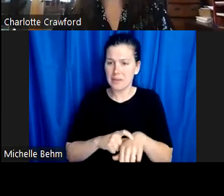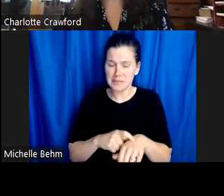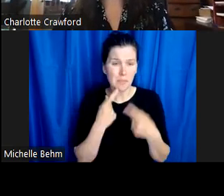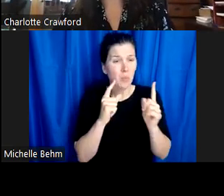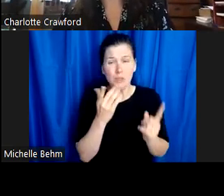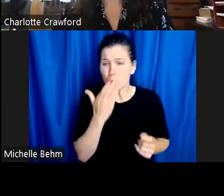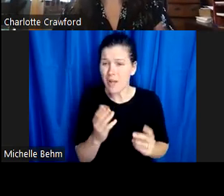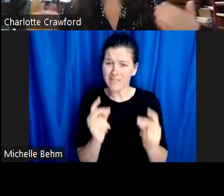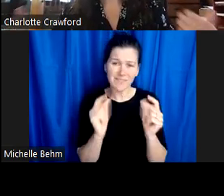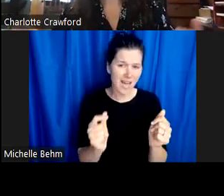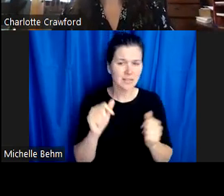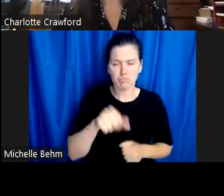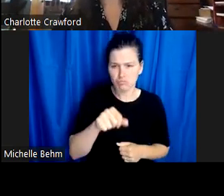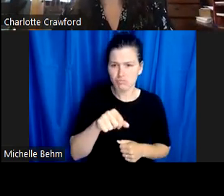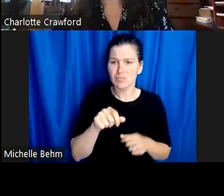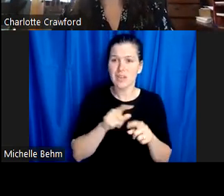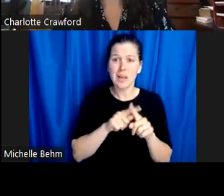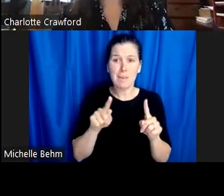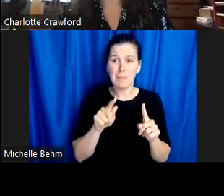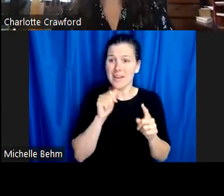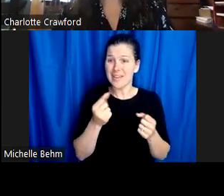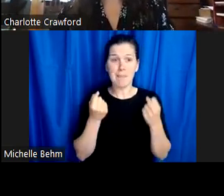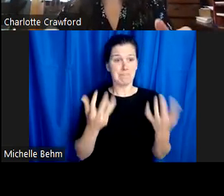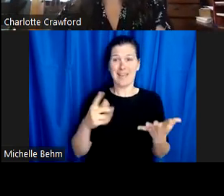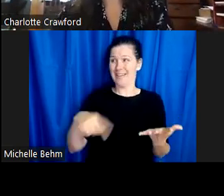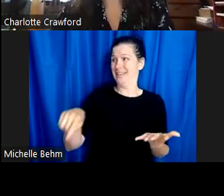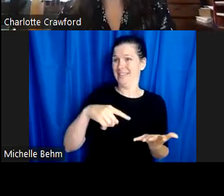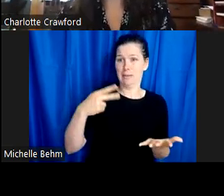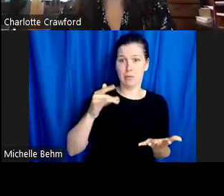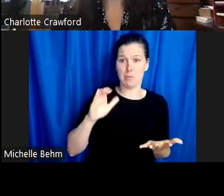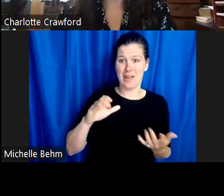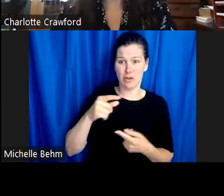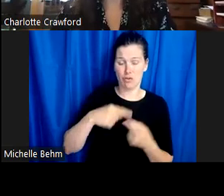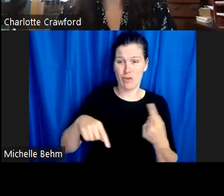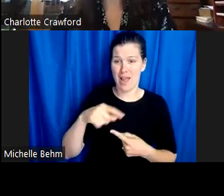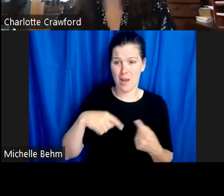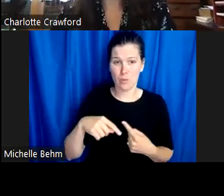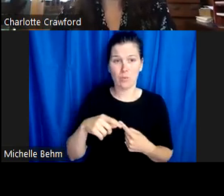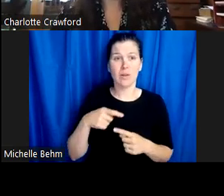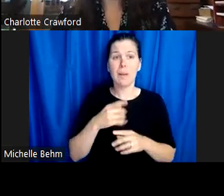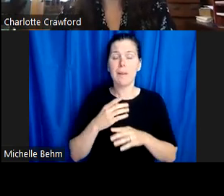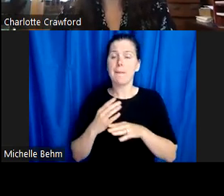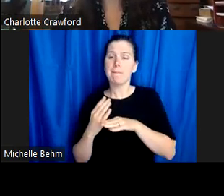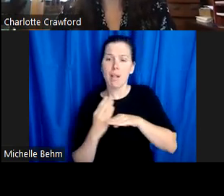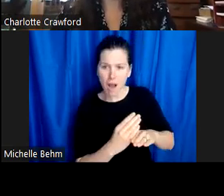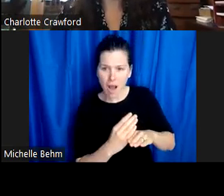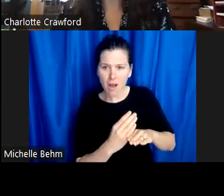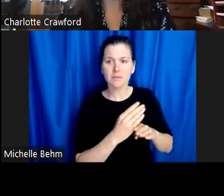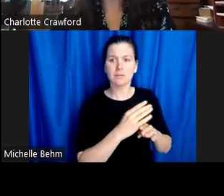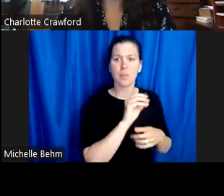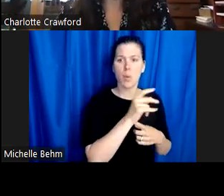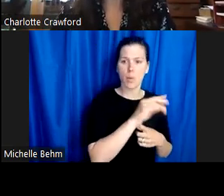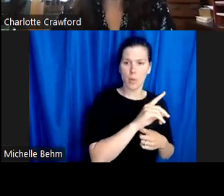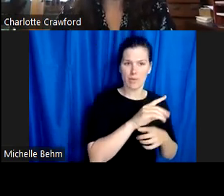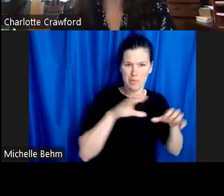very quickly, but not a lot of paramedics around. This blocks the opioid from acting on the body, but it's only works for